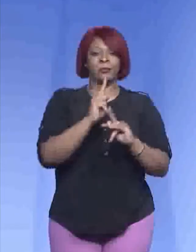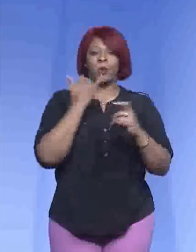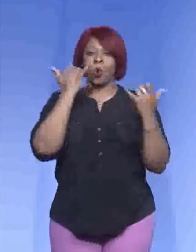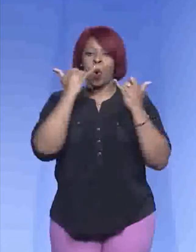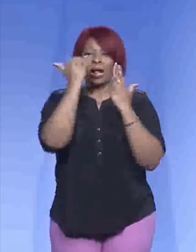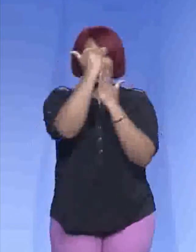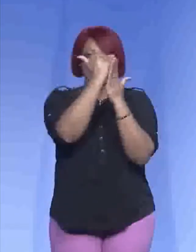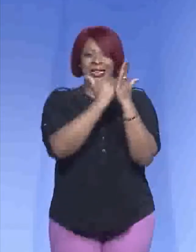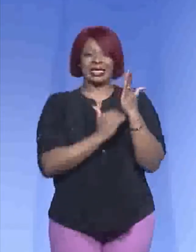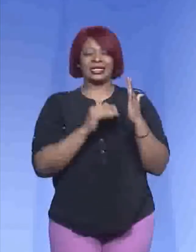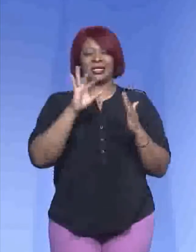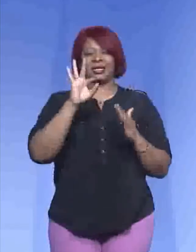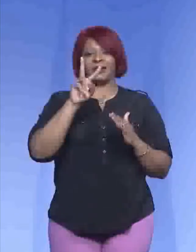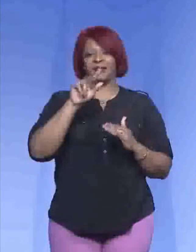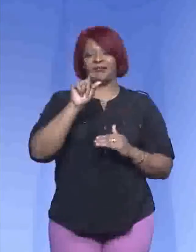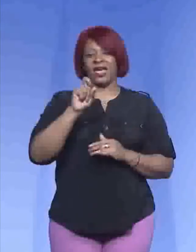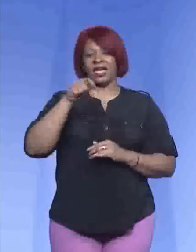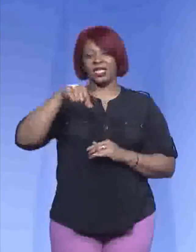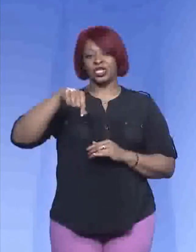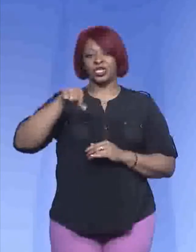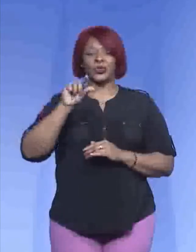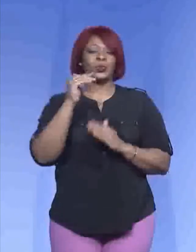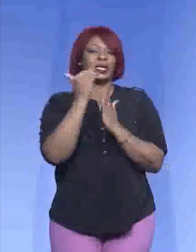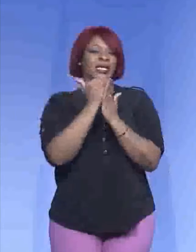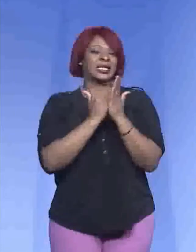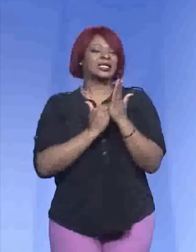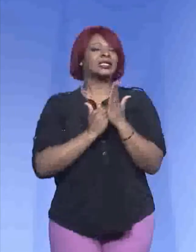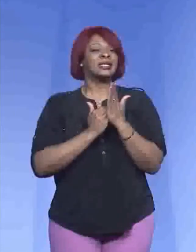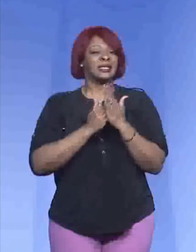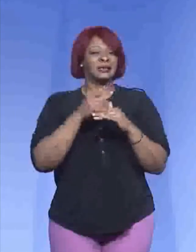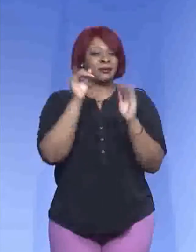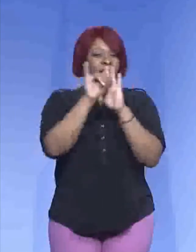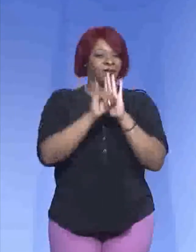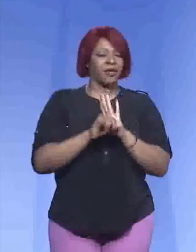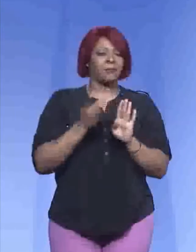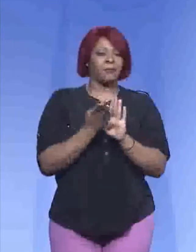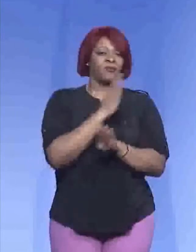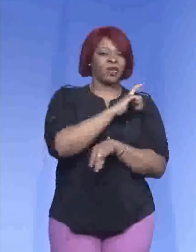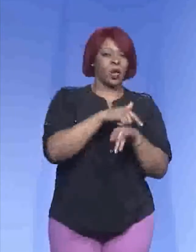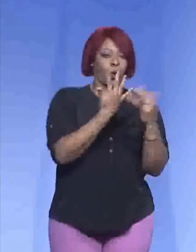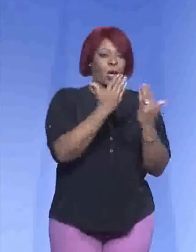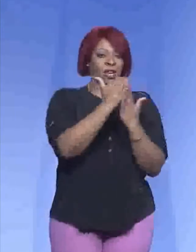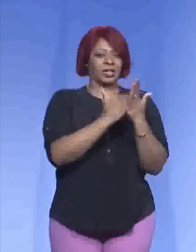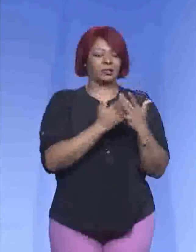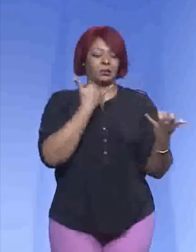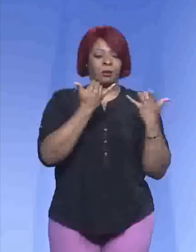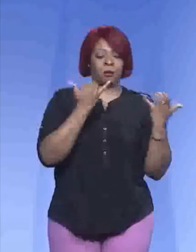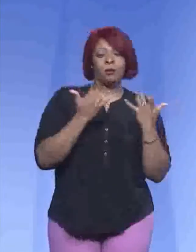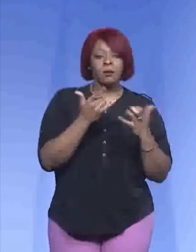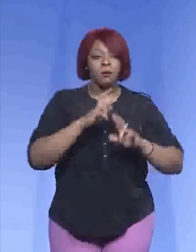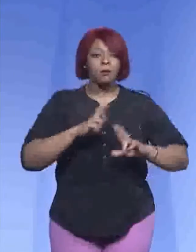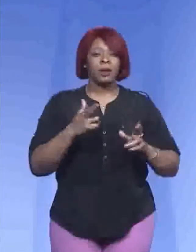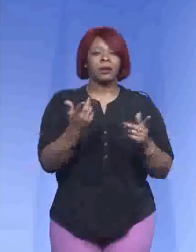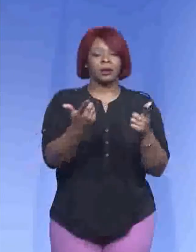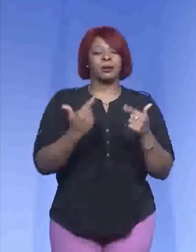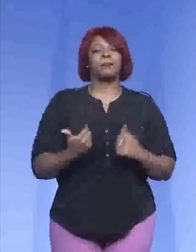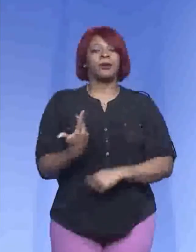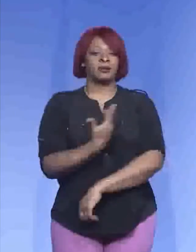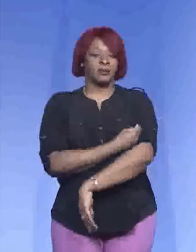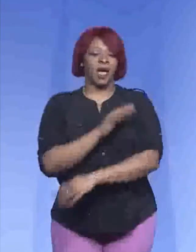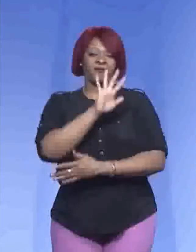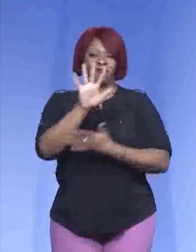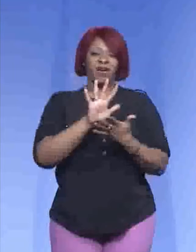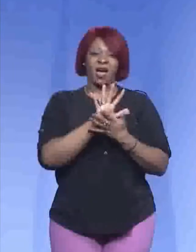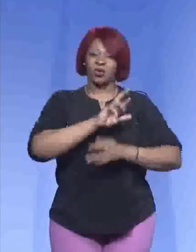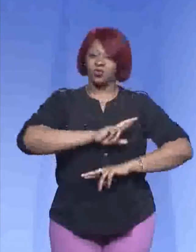list, the VaxQ list, or any other people that we've identified ahead of time. If they have it in the syringe, we only have 5 hours to